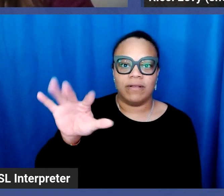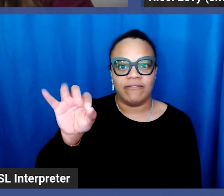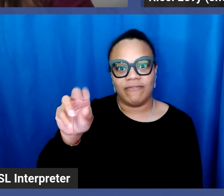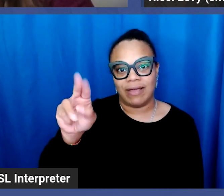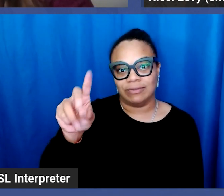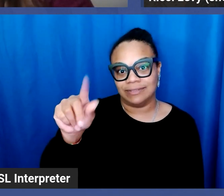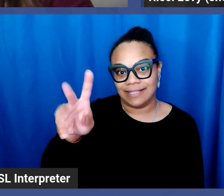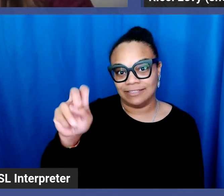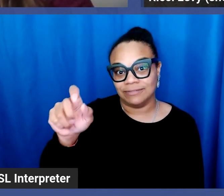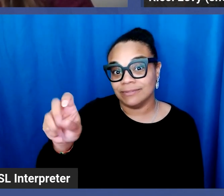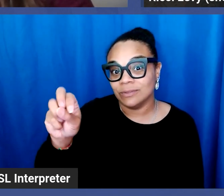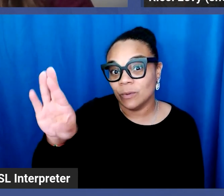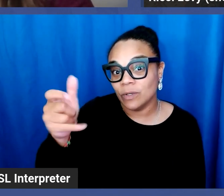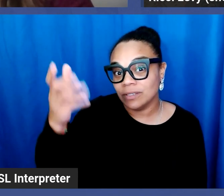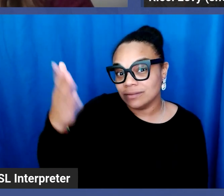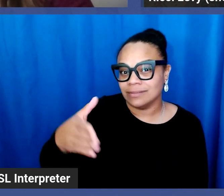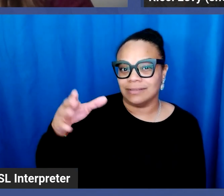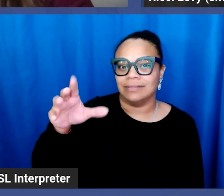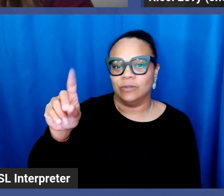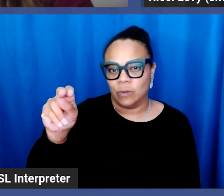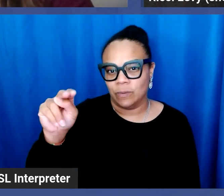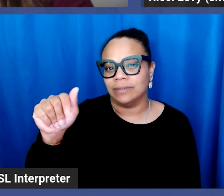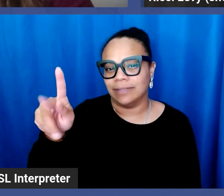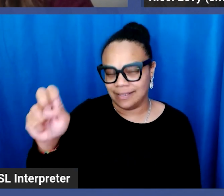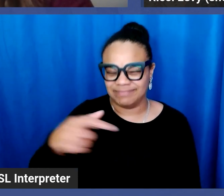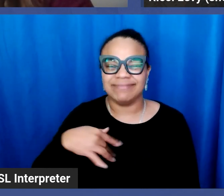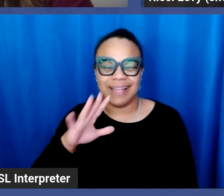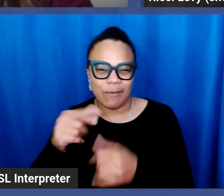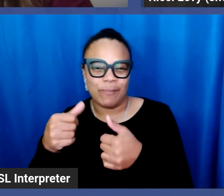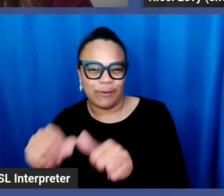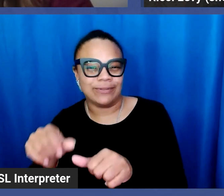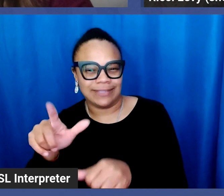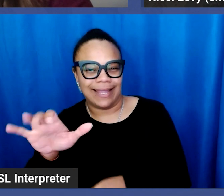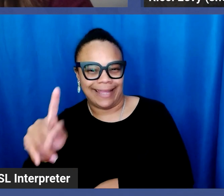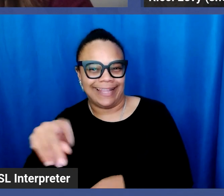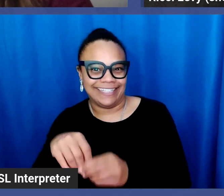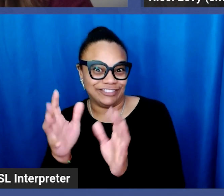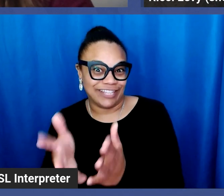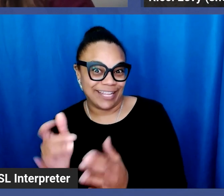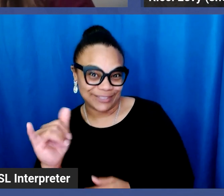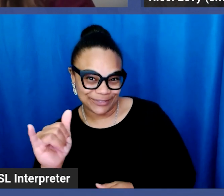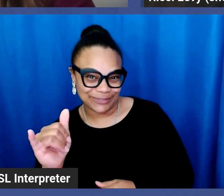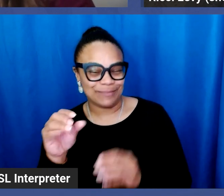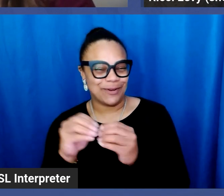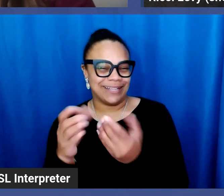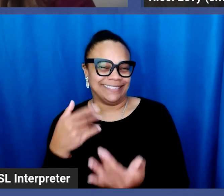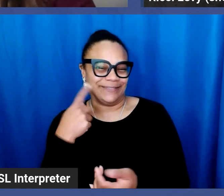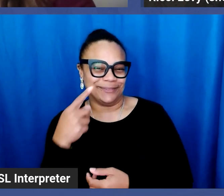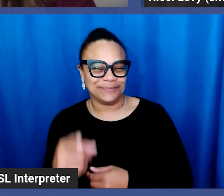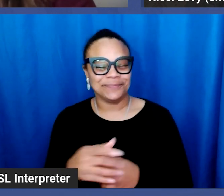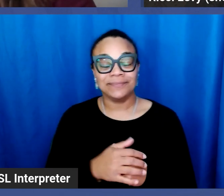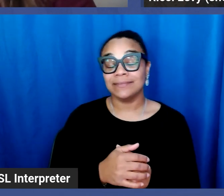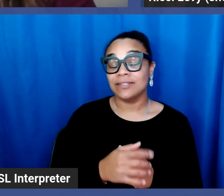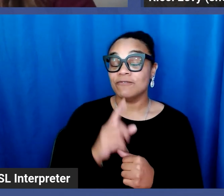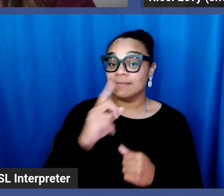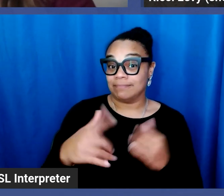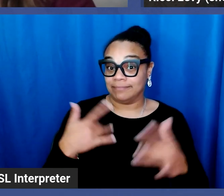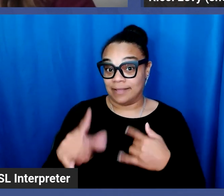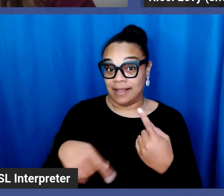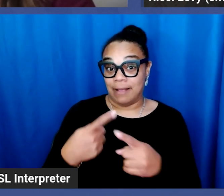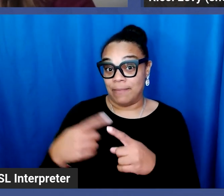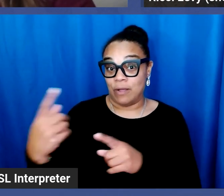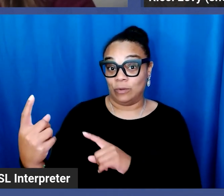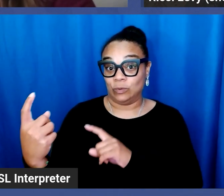woodhullfoundation.org/donate to make that donation. I will link in the chat as well to make it easier for folks today. Something really exciting about donations